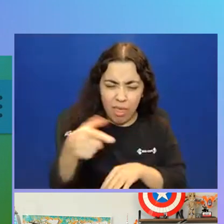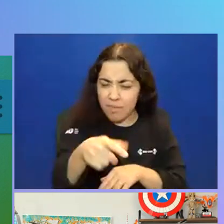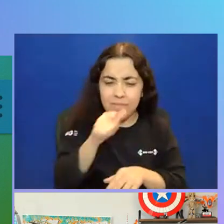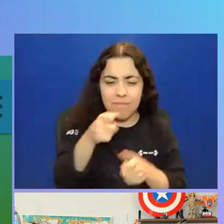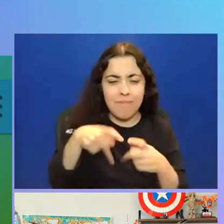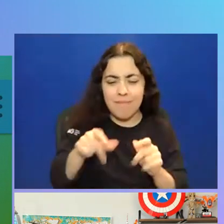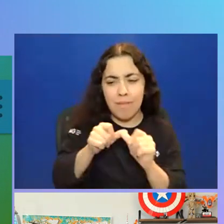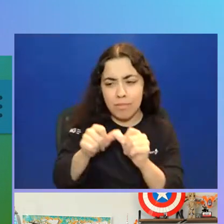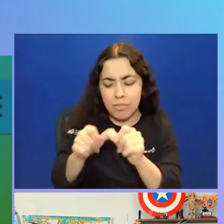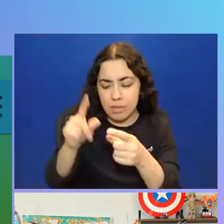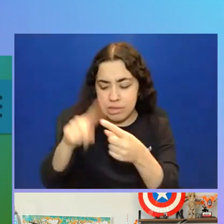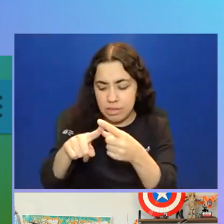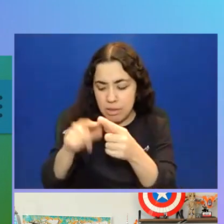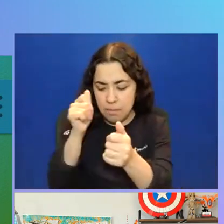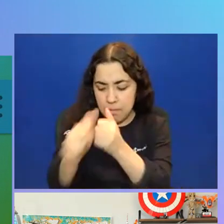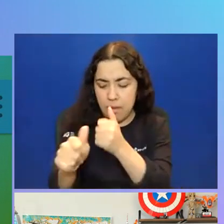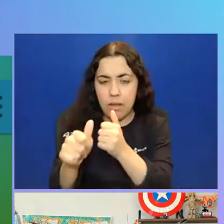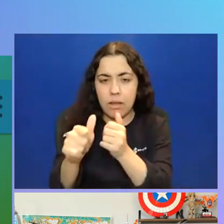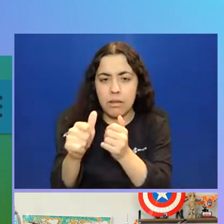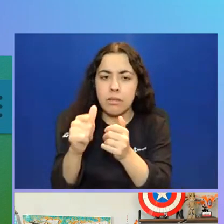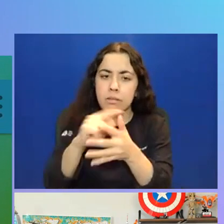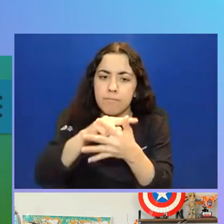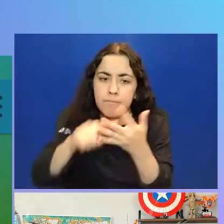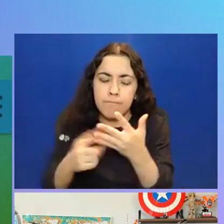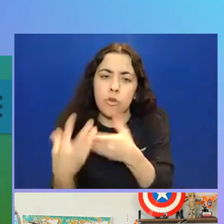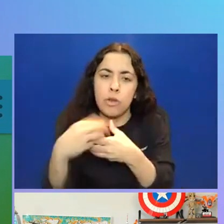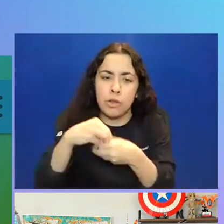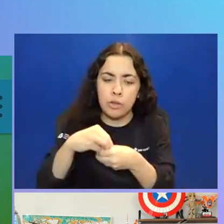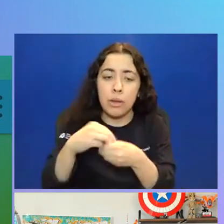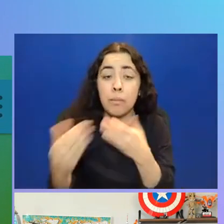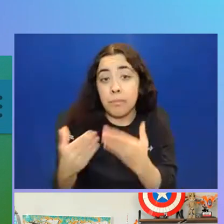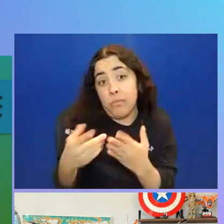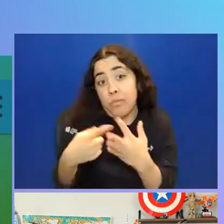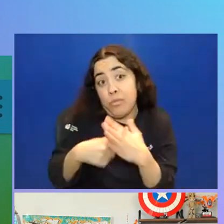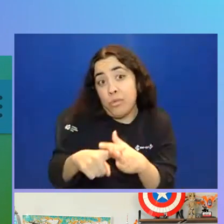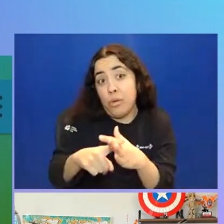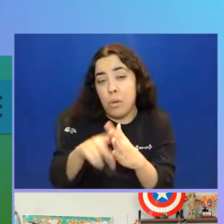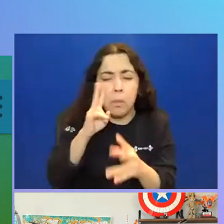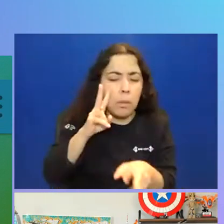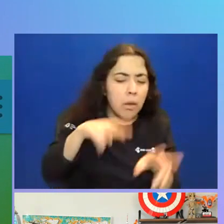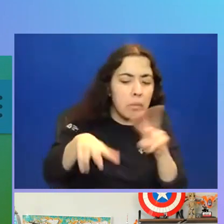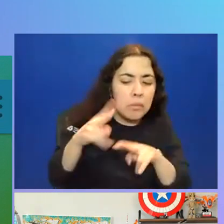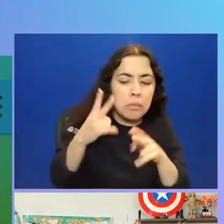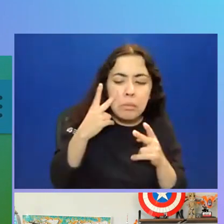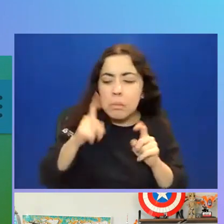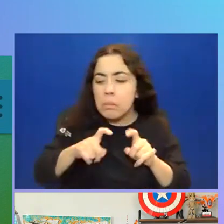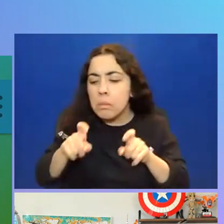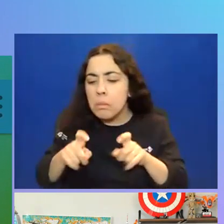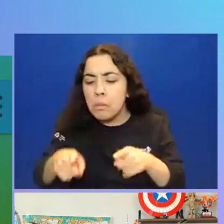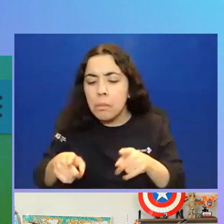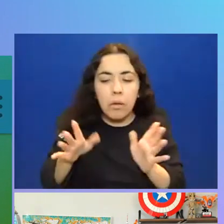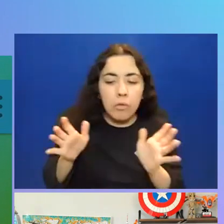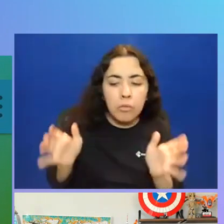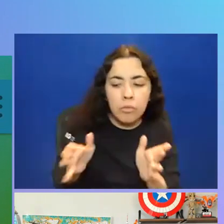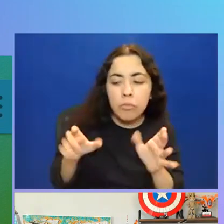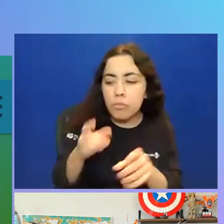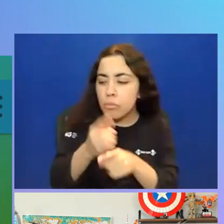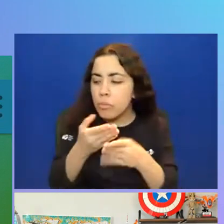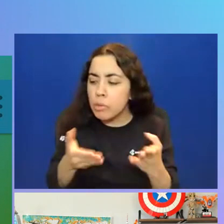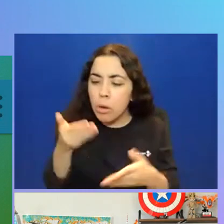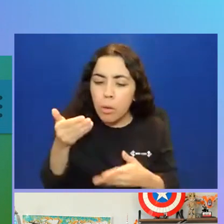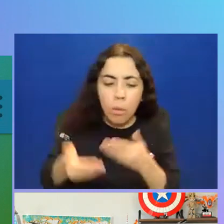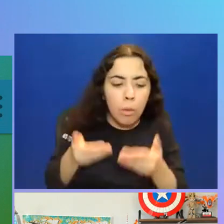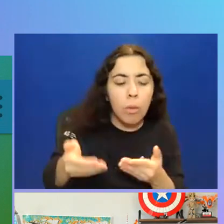our accessibility criteria. Or you may do it to start as just kind of an observational thing to encourage people to do the right thing. It's all